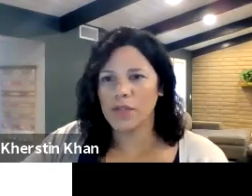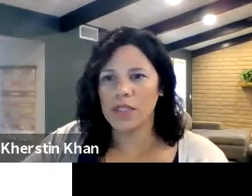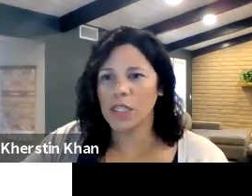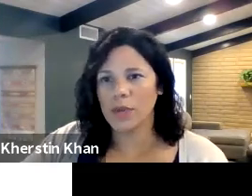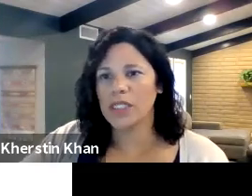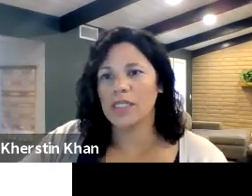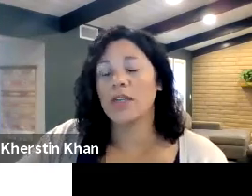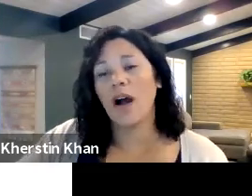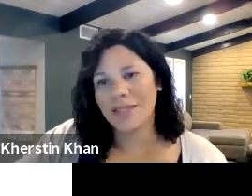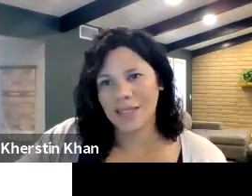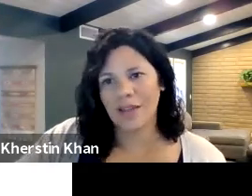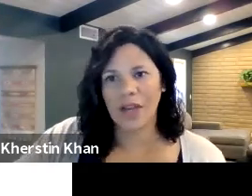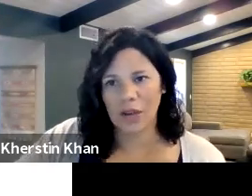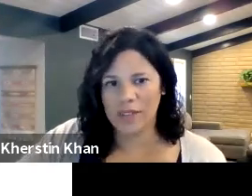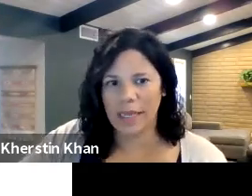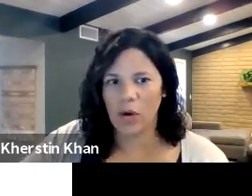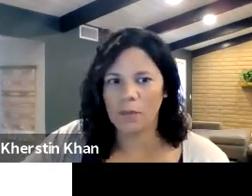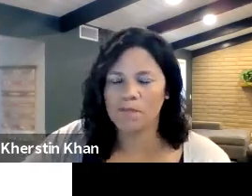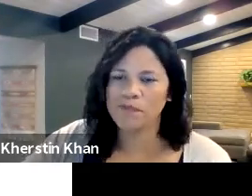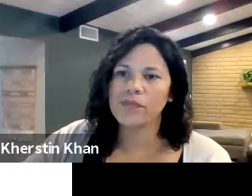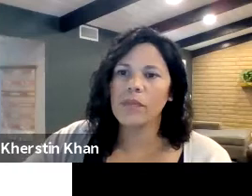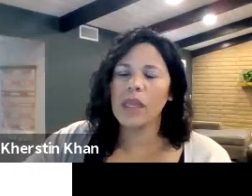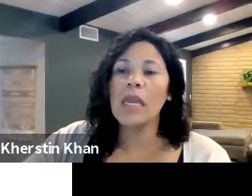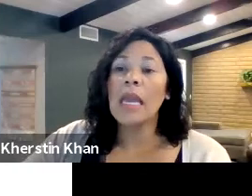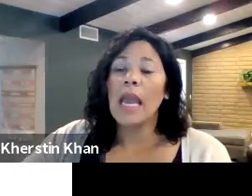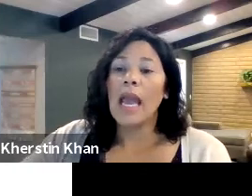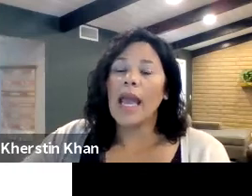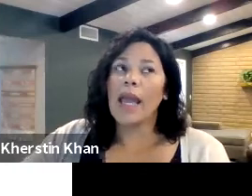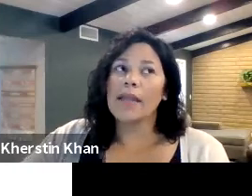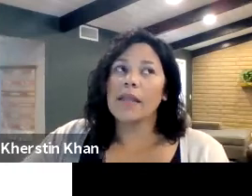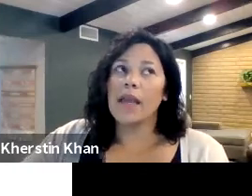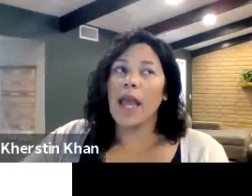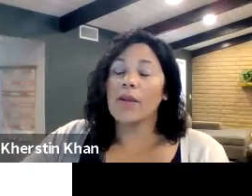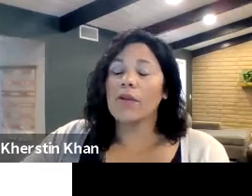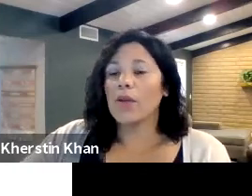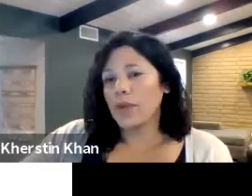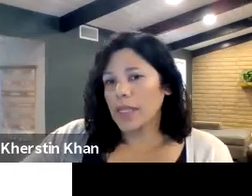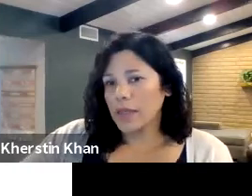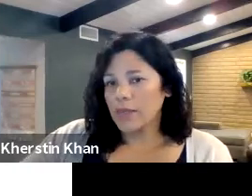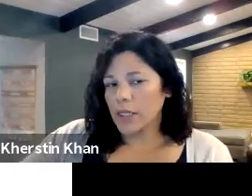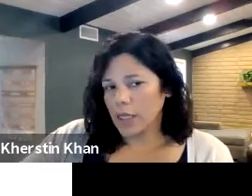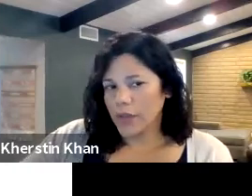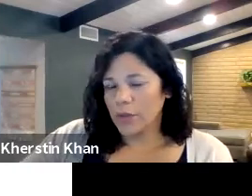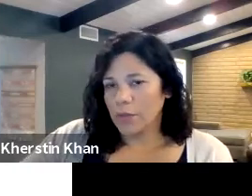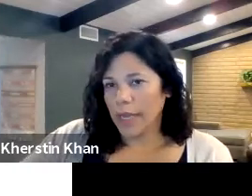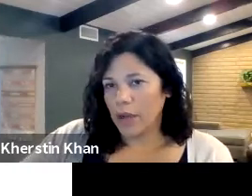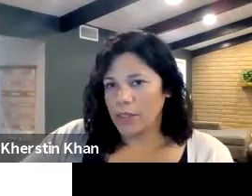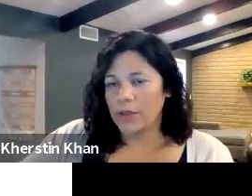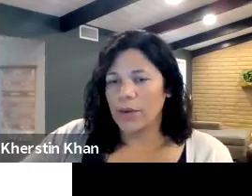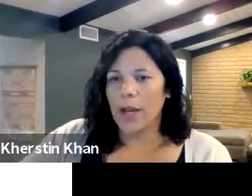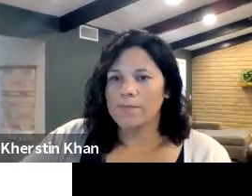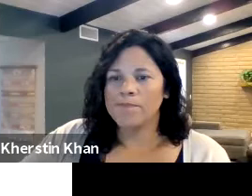those sorts of things go into this constant evaluative cycle. And really what a lot of you